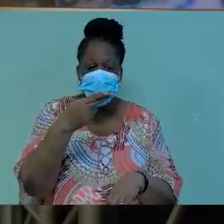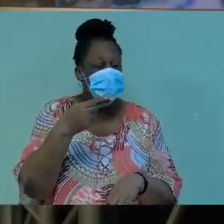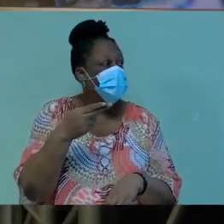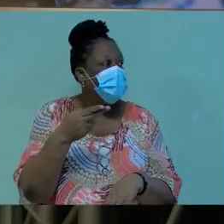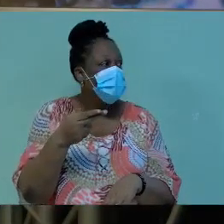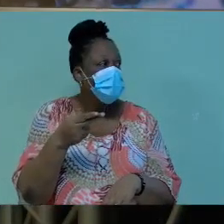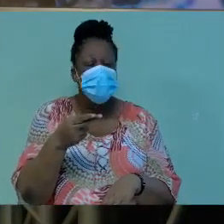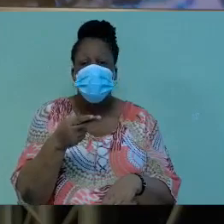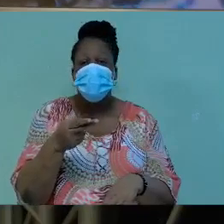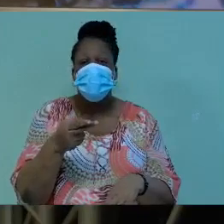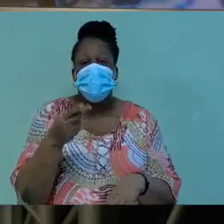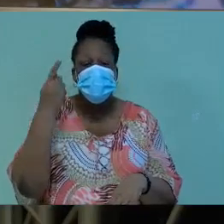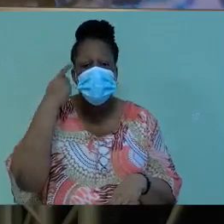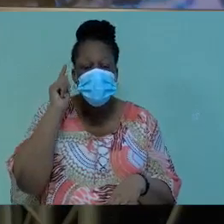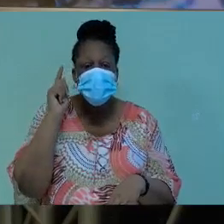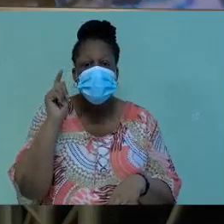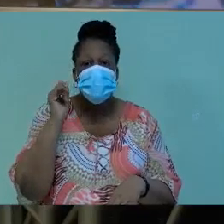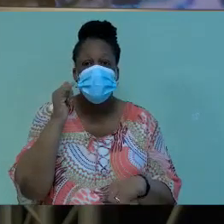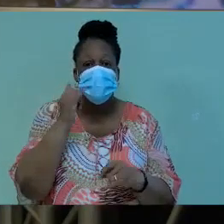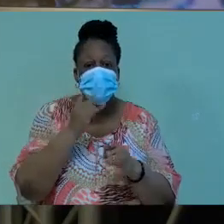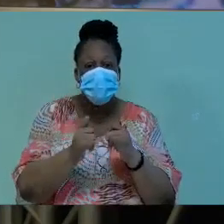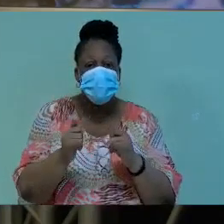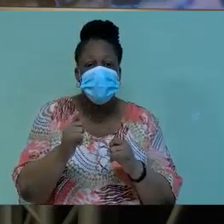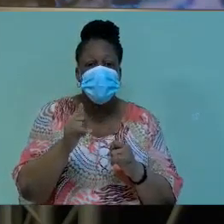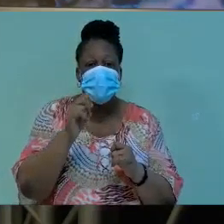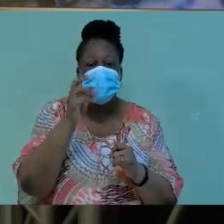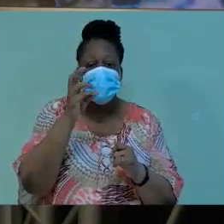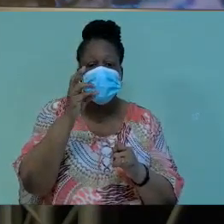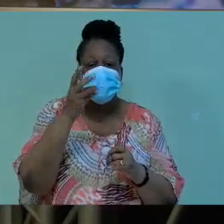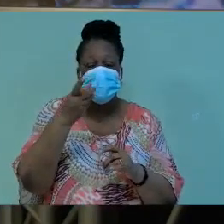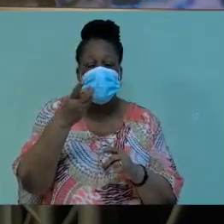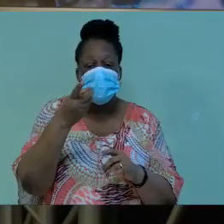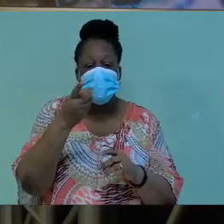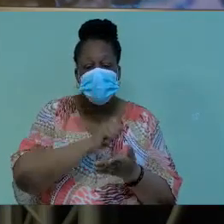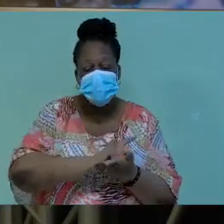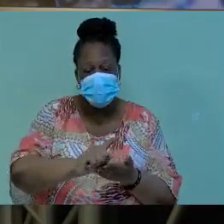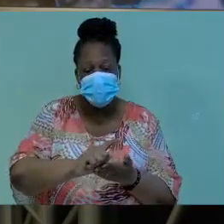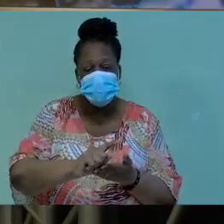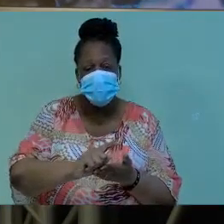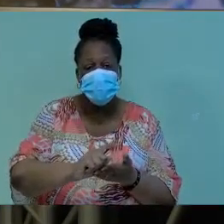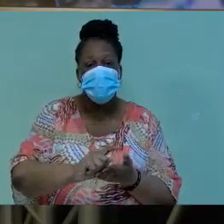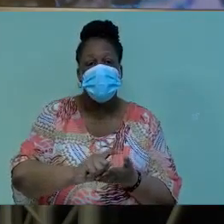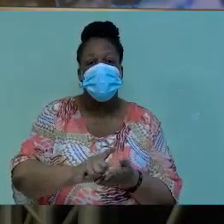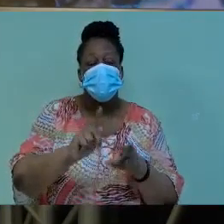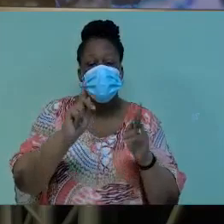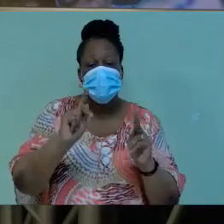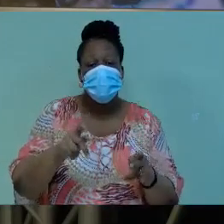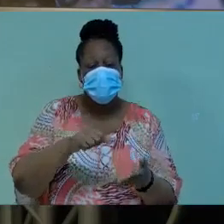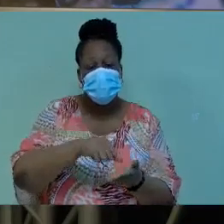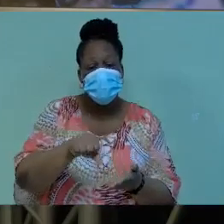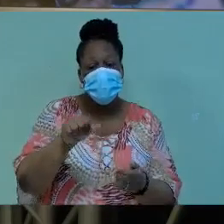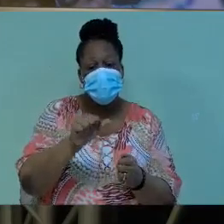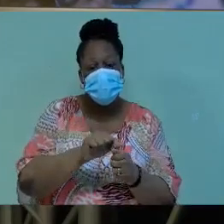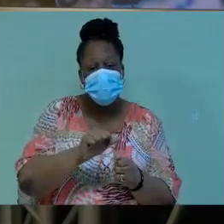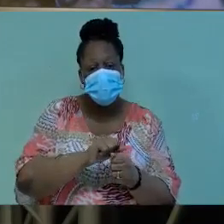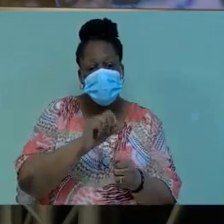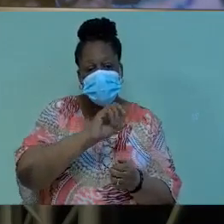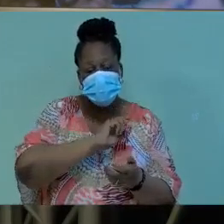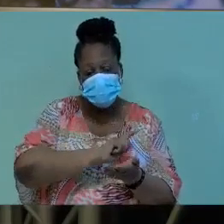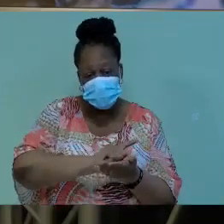are paid on Thursdays, and we will continue that practice. The payment